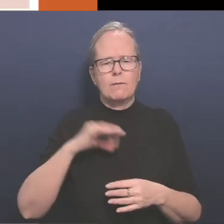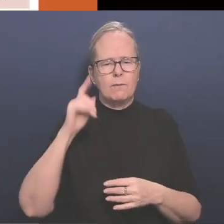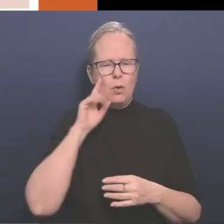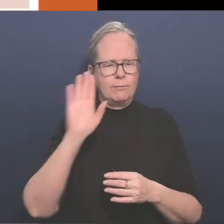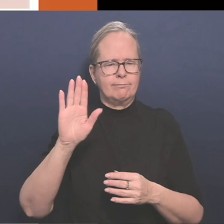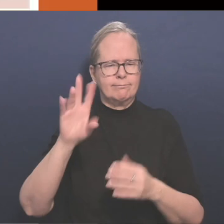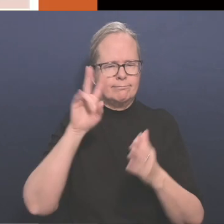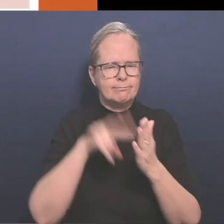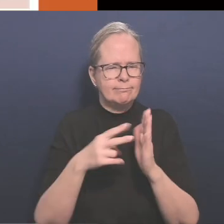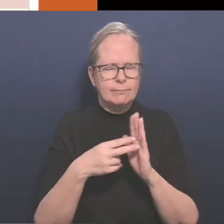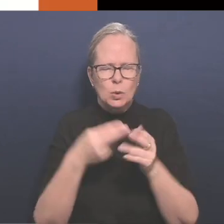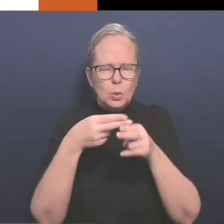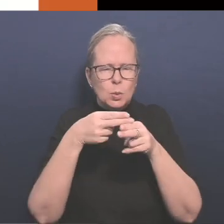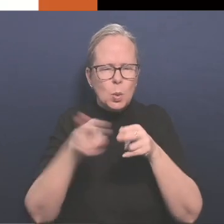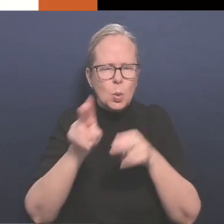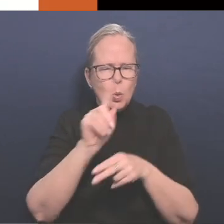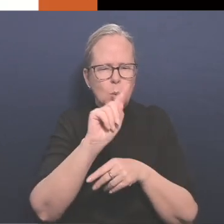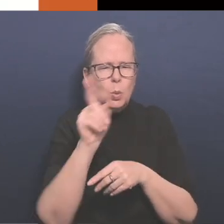time.